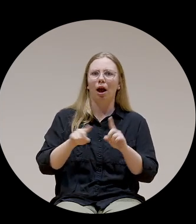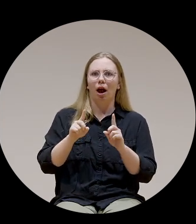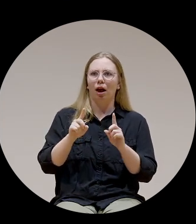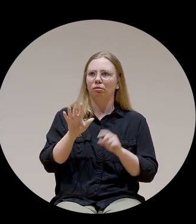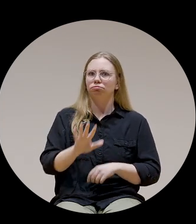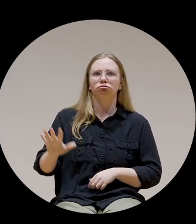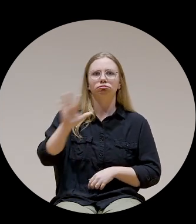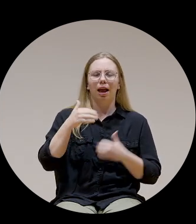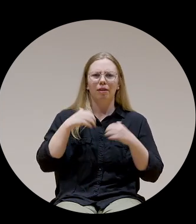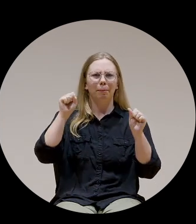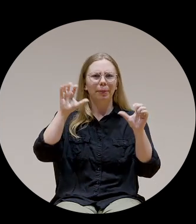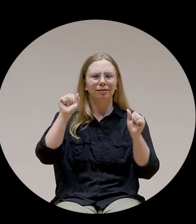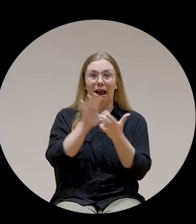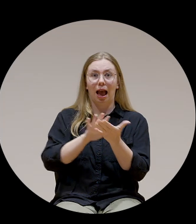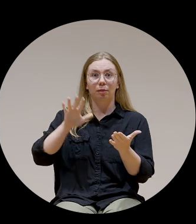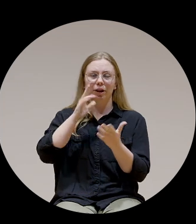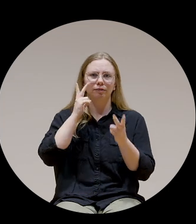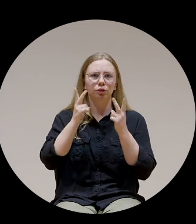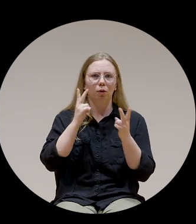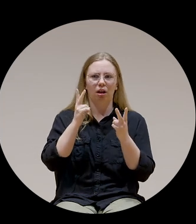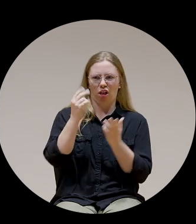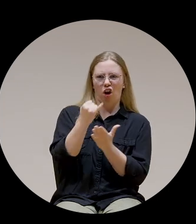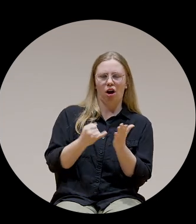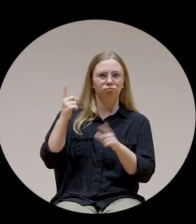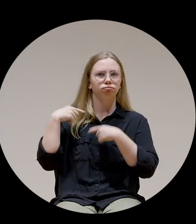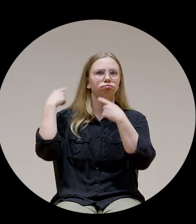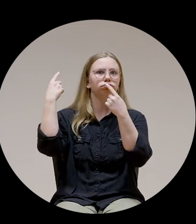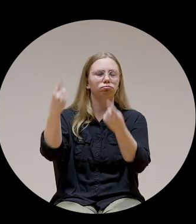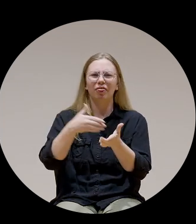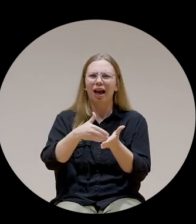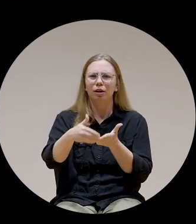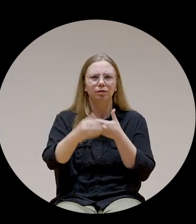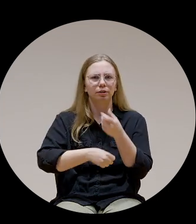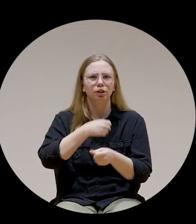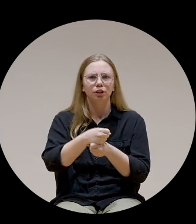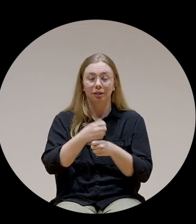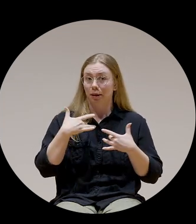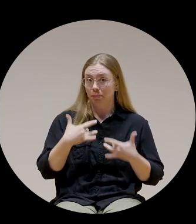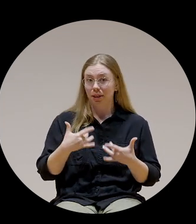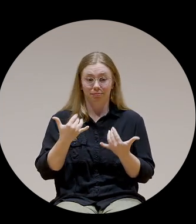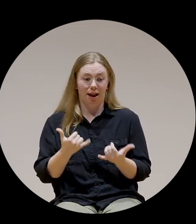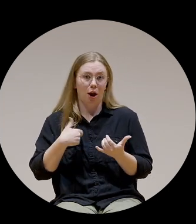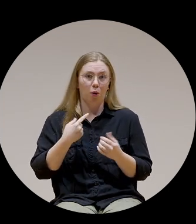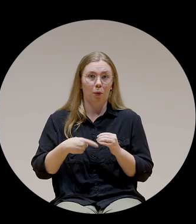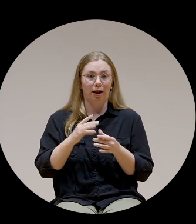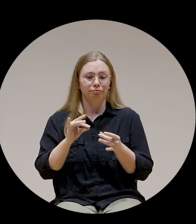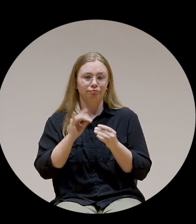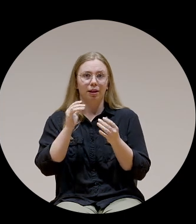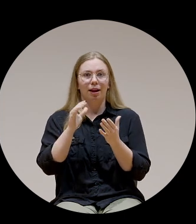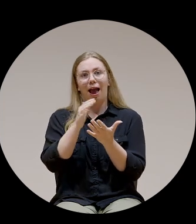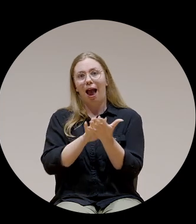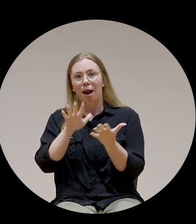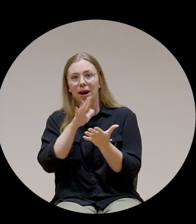languages for millennia, right? And often when we talk about abstraction in the context of art history, art